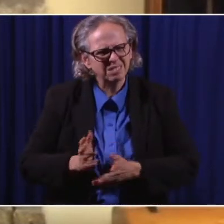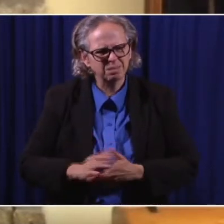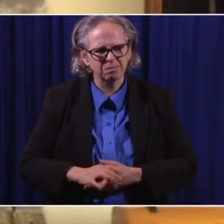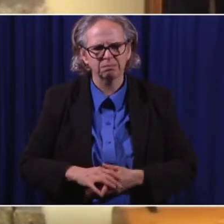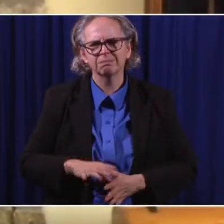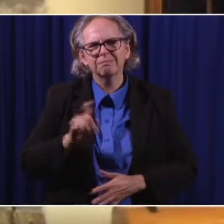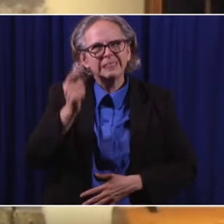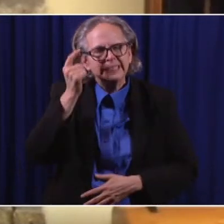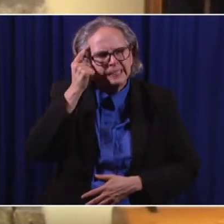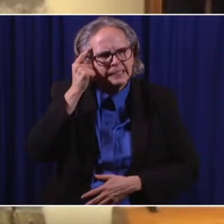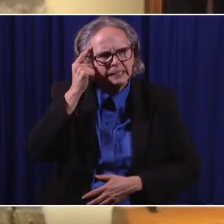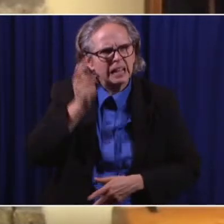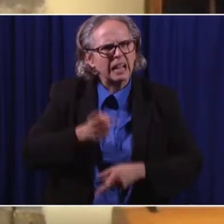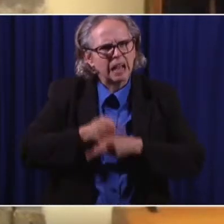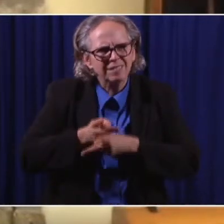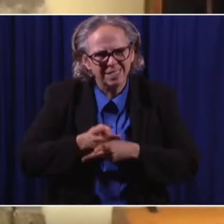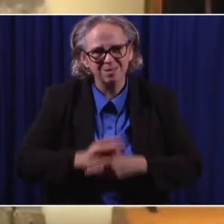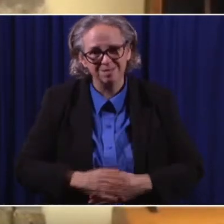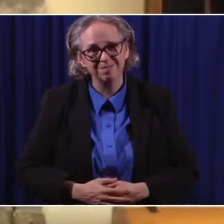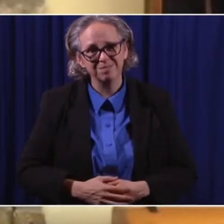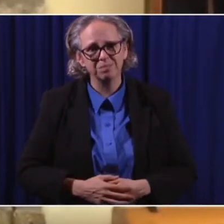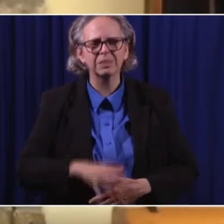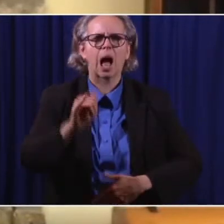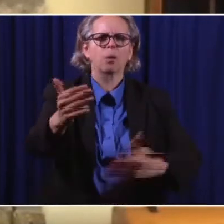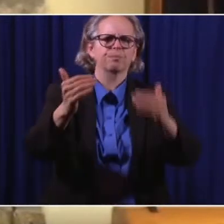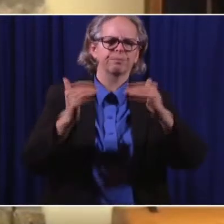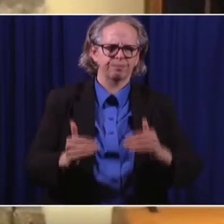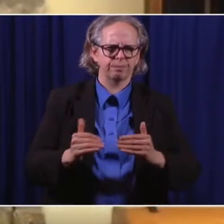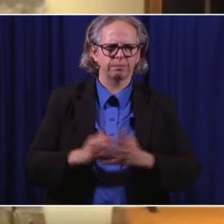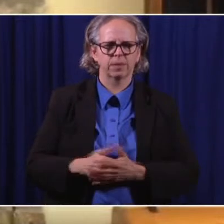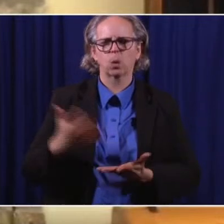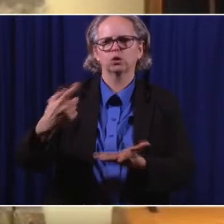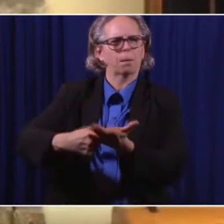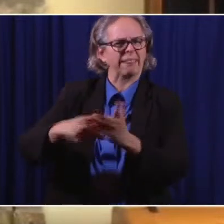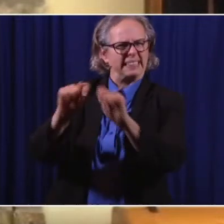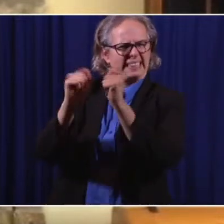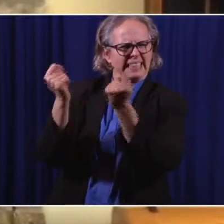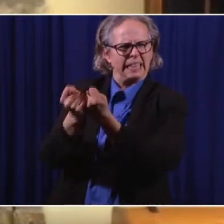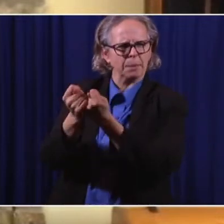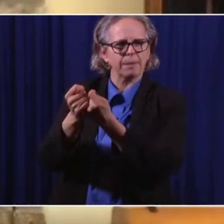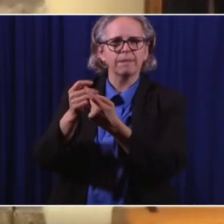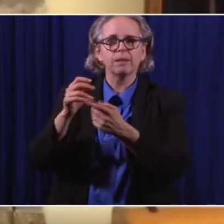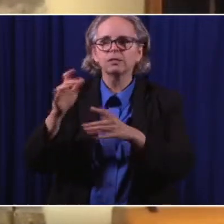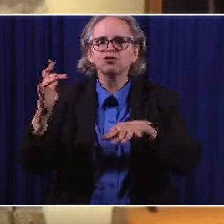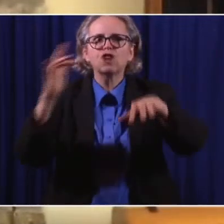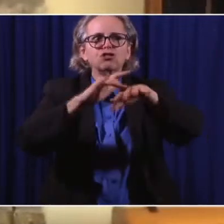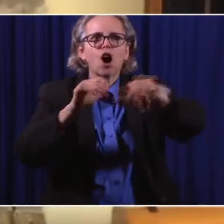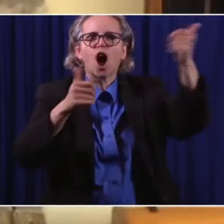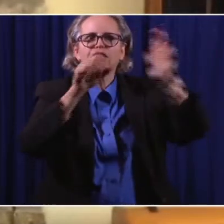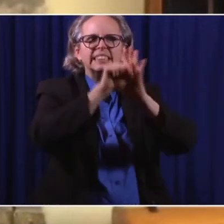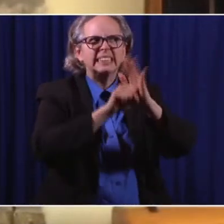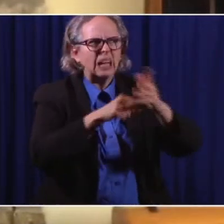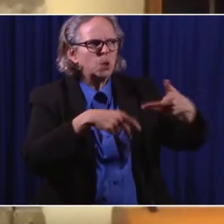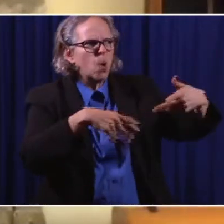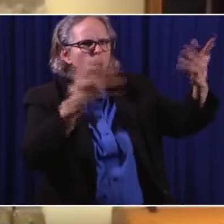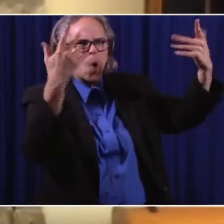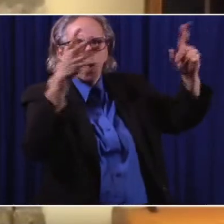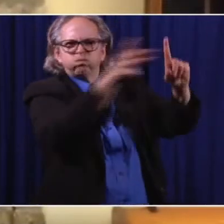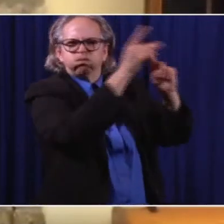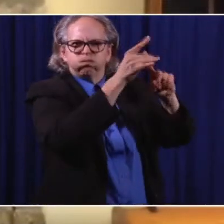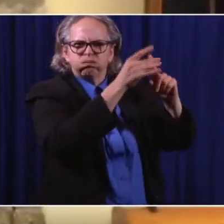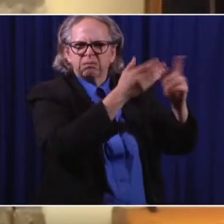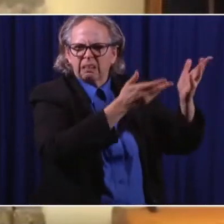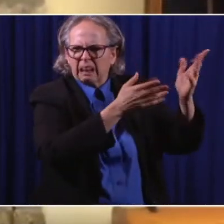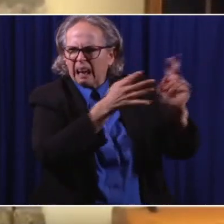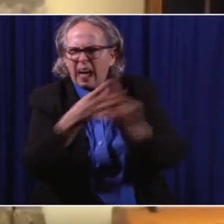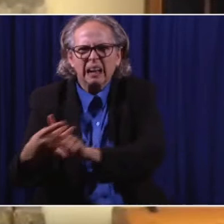As far as teams coming from high incident states, we have a high incidence. We're a high